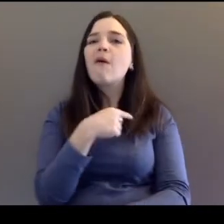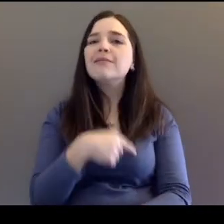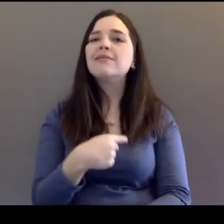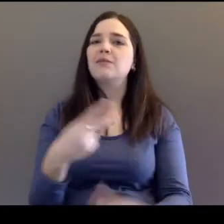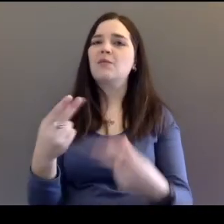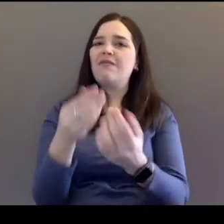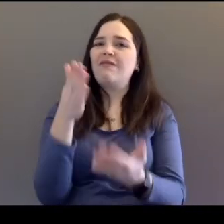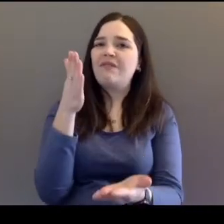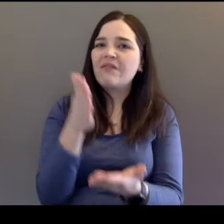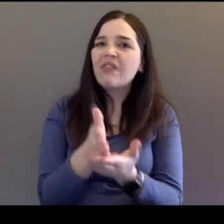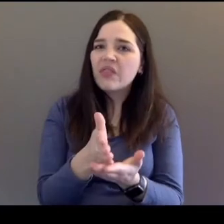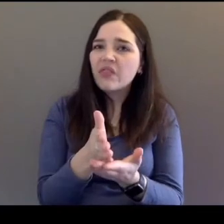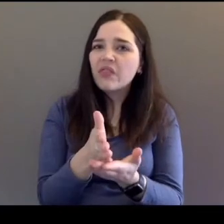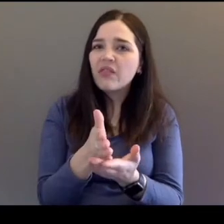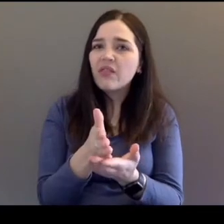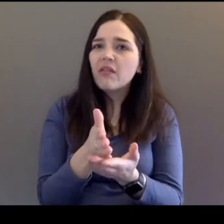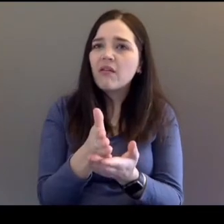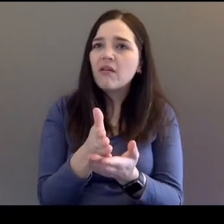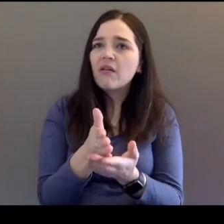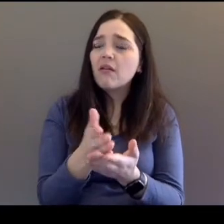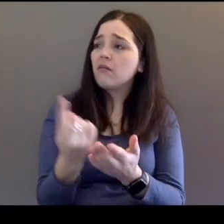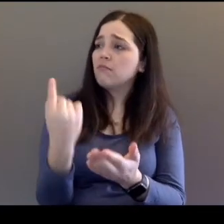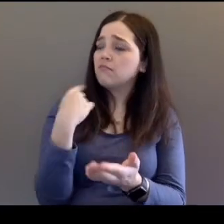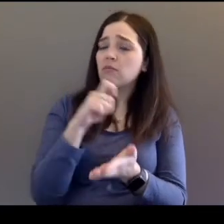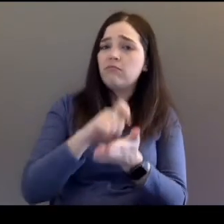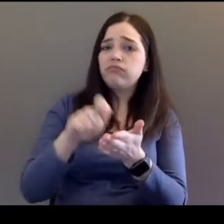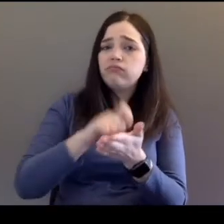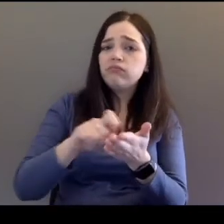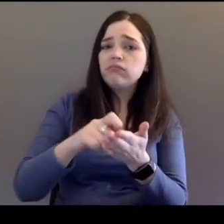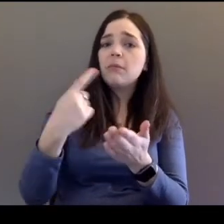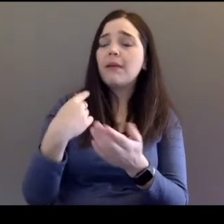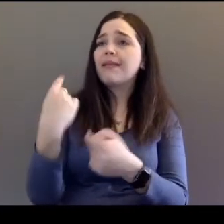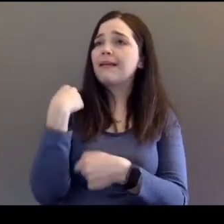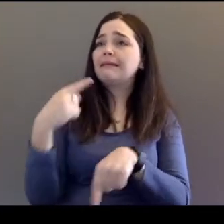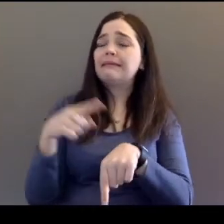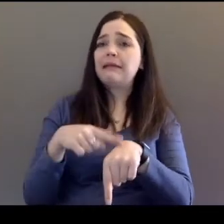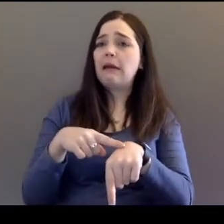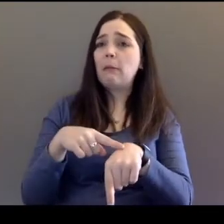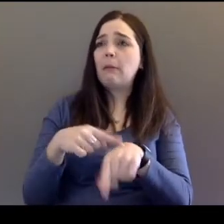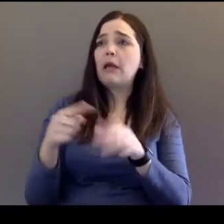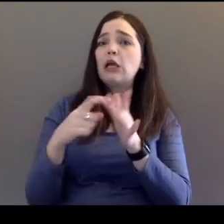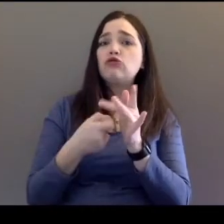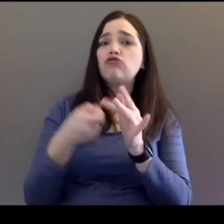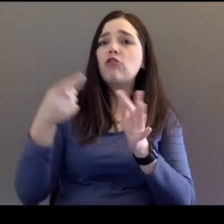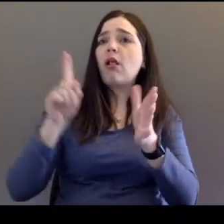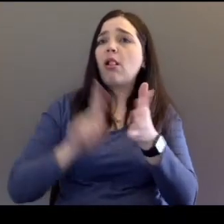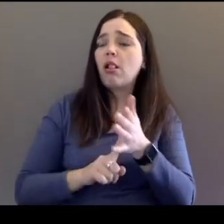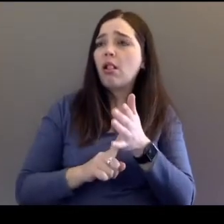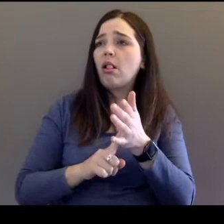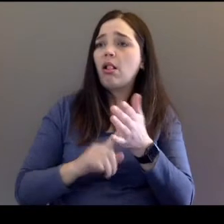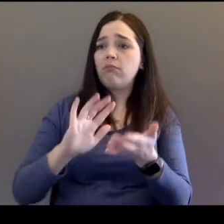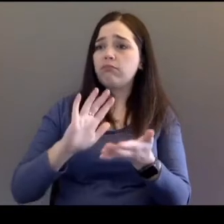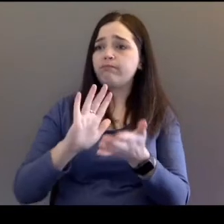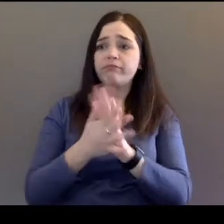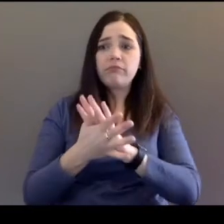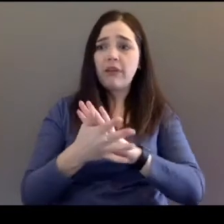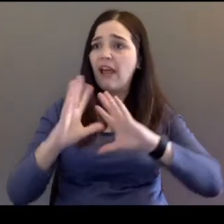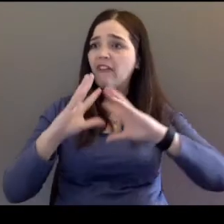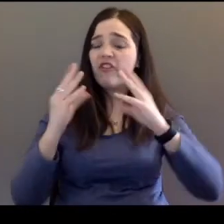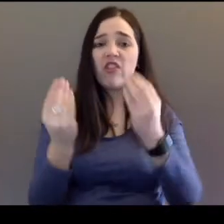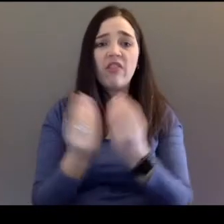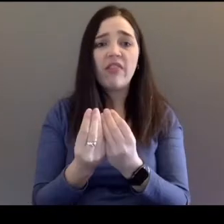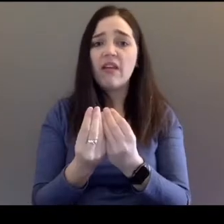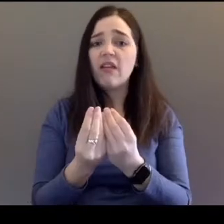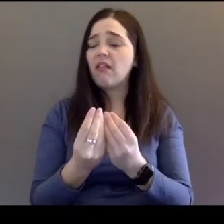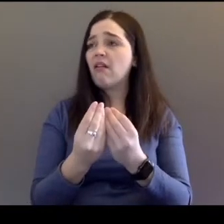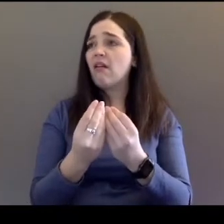faith. Those words were written as Israel had lost everything. Their city had been destroyed, all their hopes, their way of life was gone.